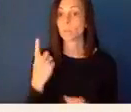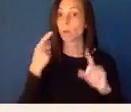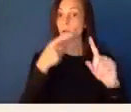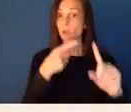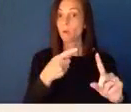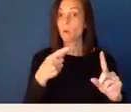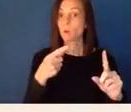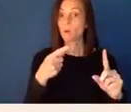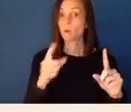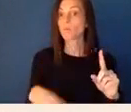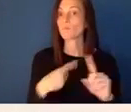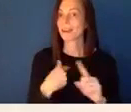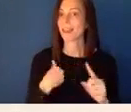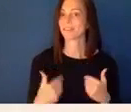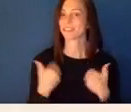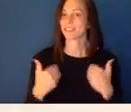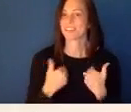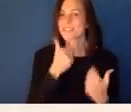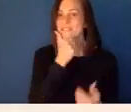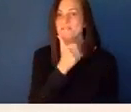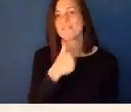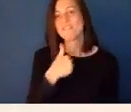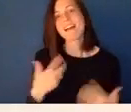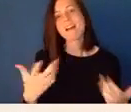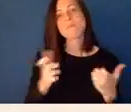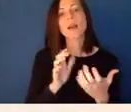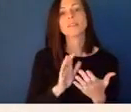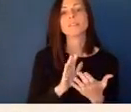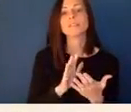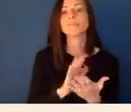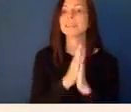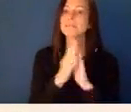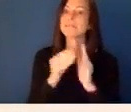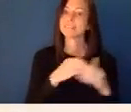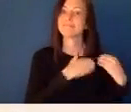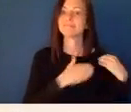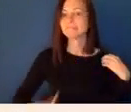was a young girl was that I wanted to be in a pageant. I thought